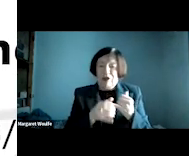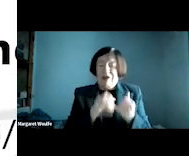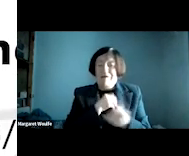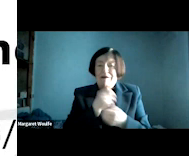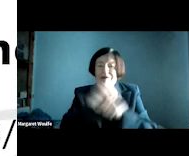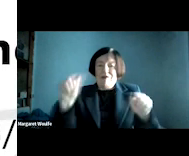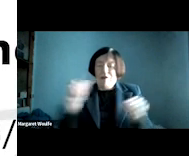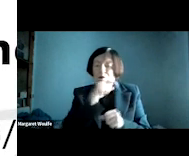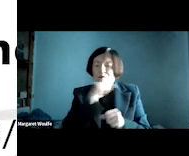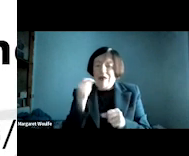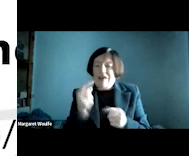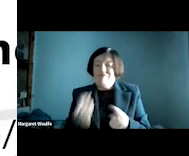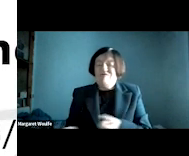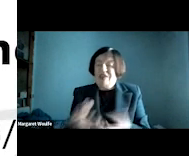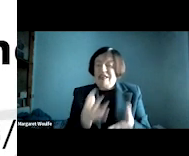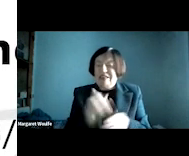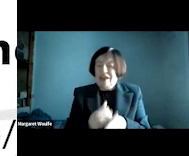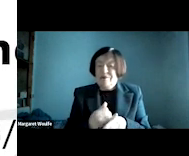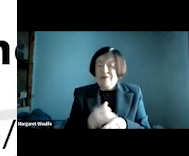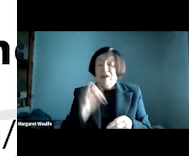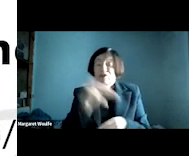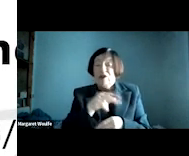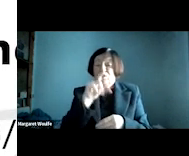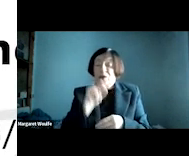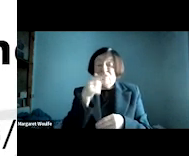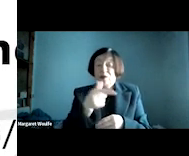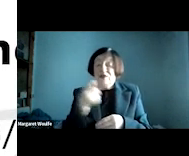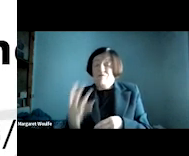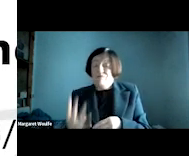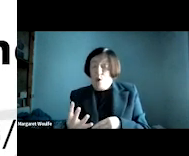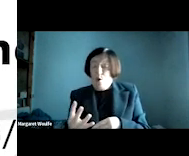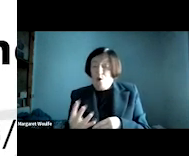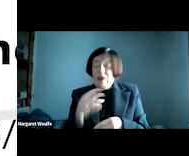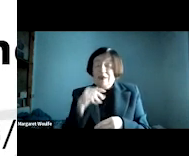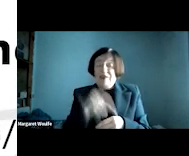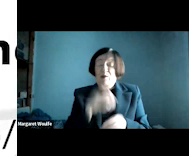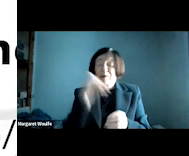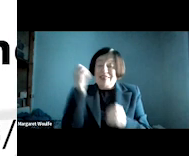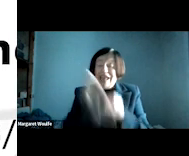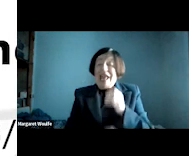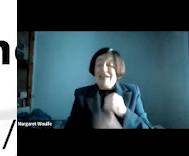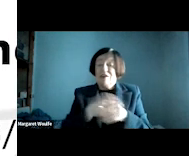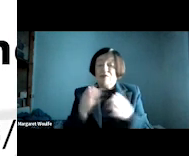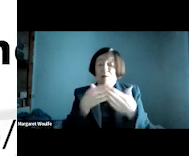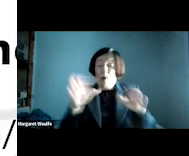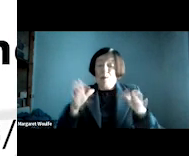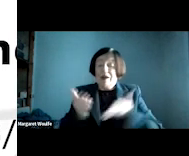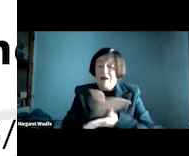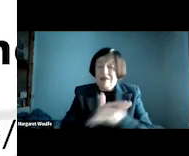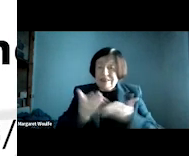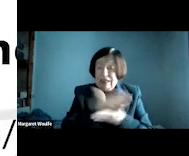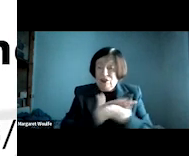their say and feed in. January 2024, that will be the end of the public consultation